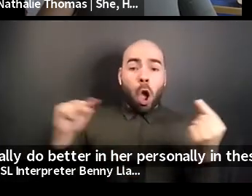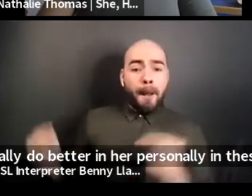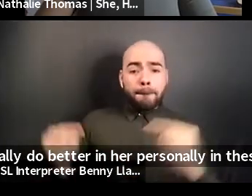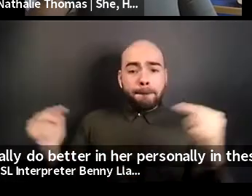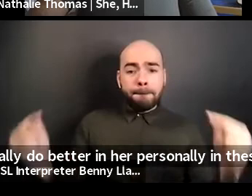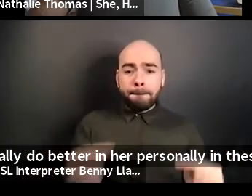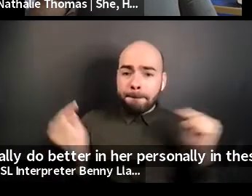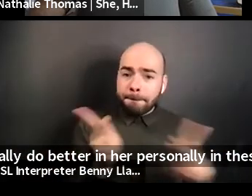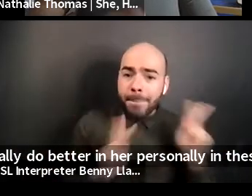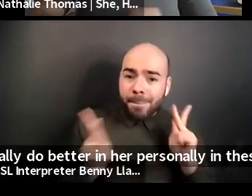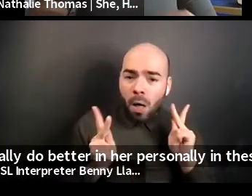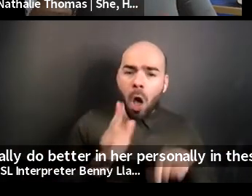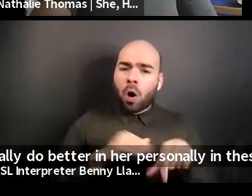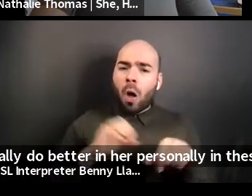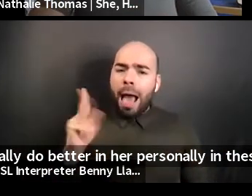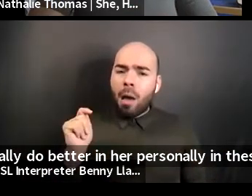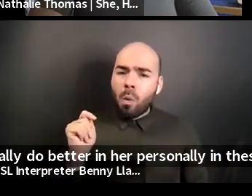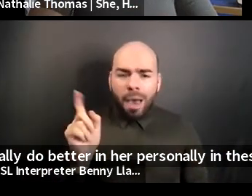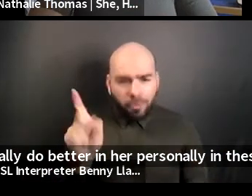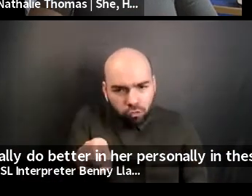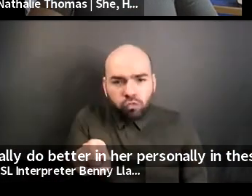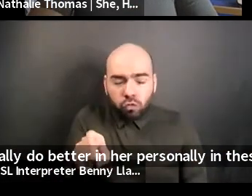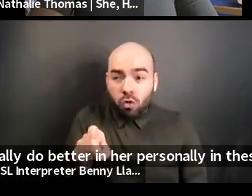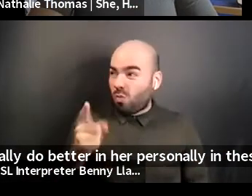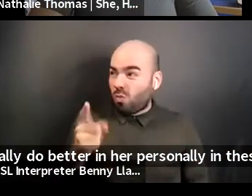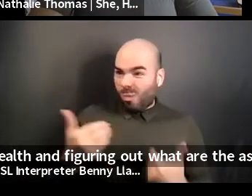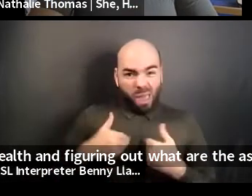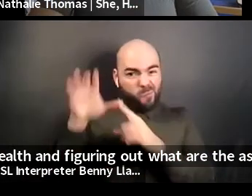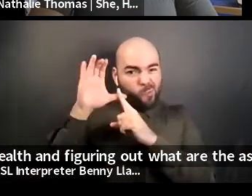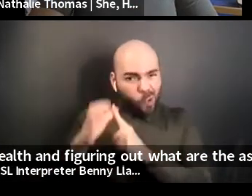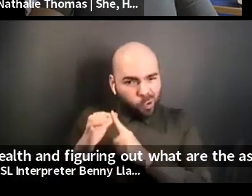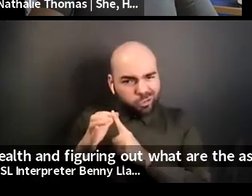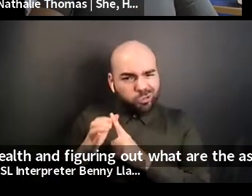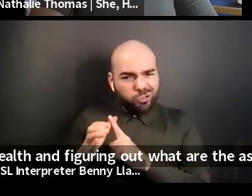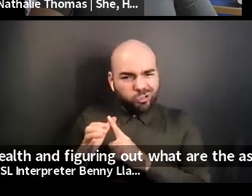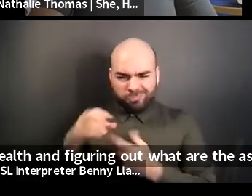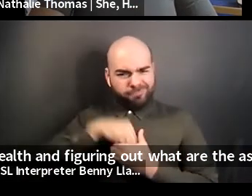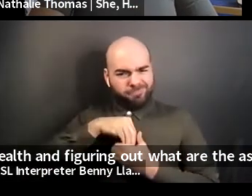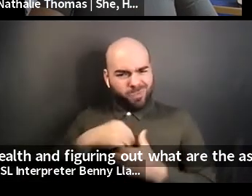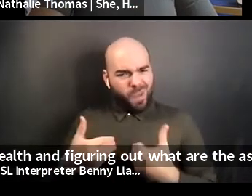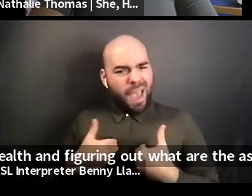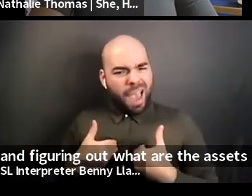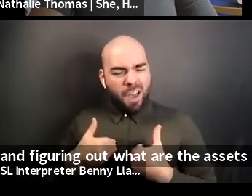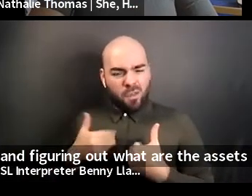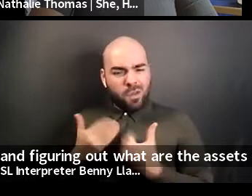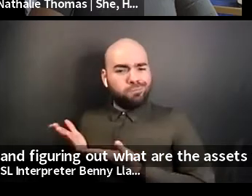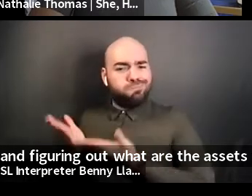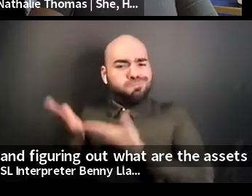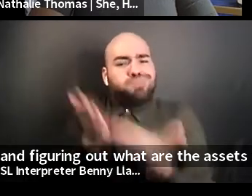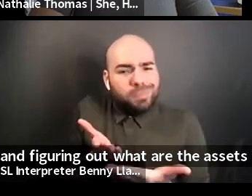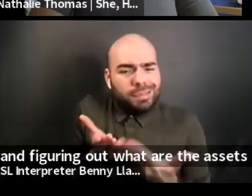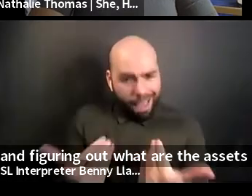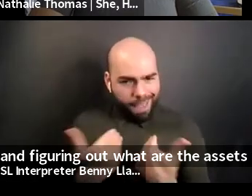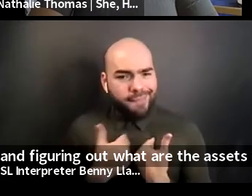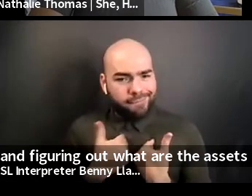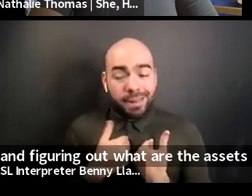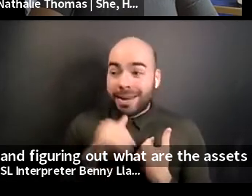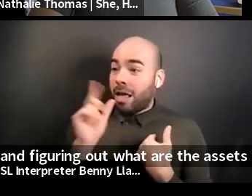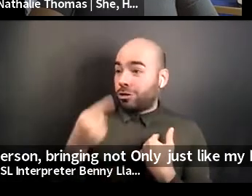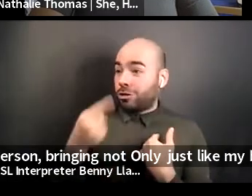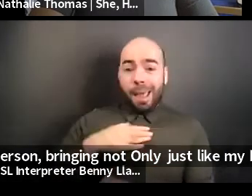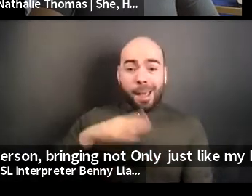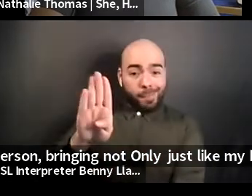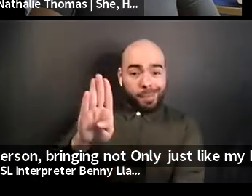bring our own cultural wealth in figuring out what are the assets that I have as a person, bringing not only just like my BFA into the room, but